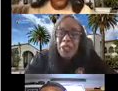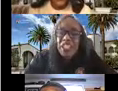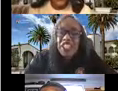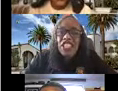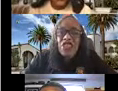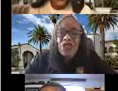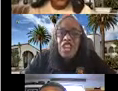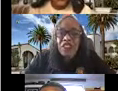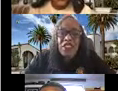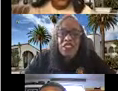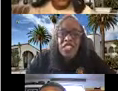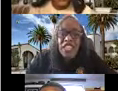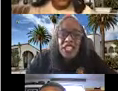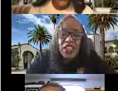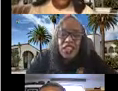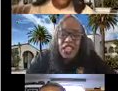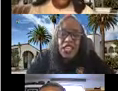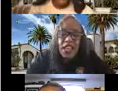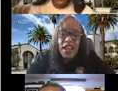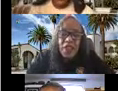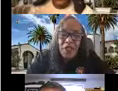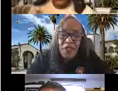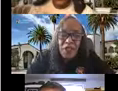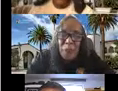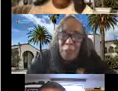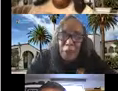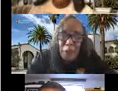How many tenured faculty does San Diego State have?